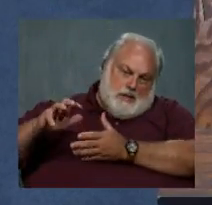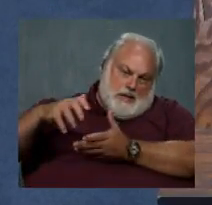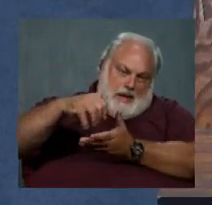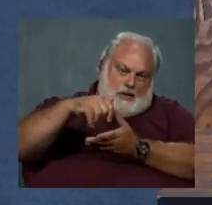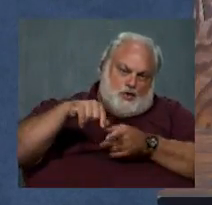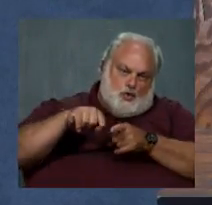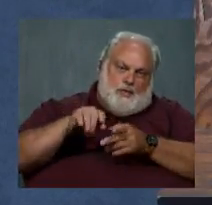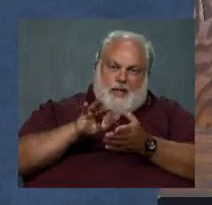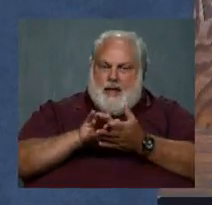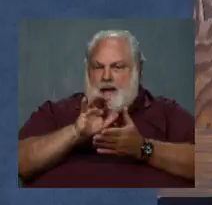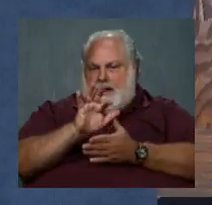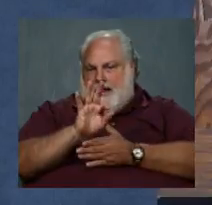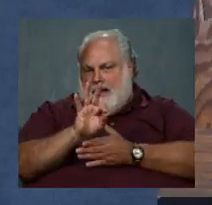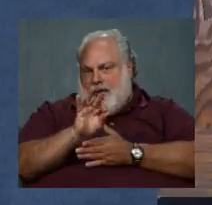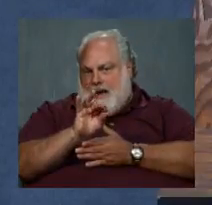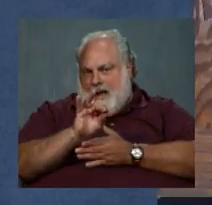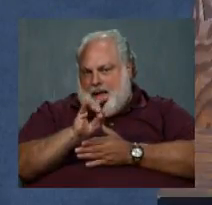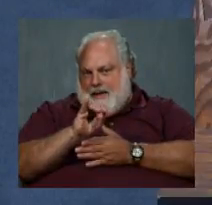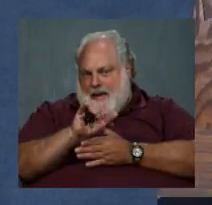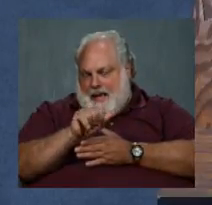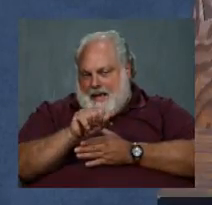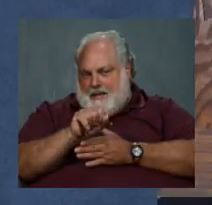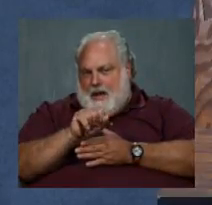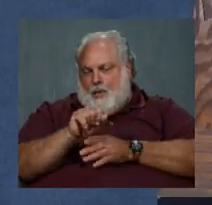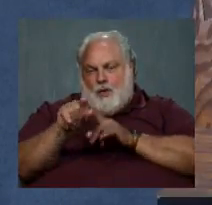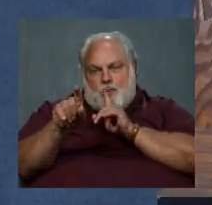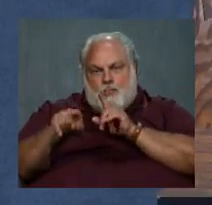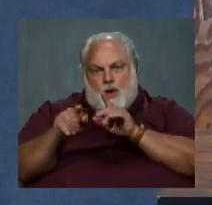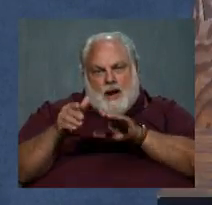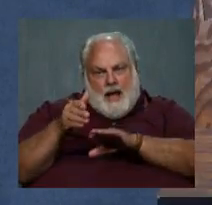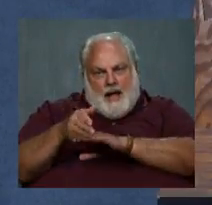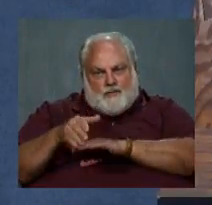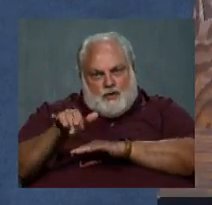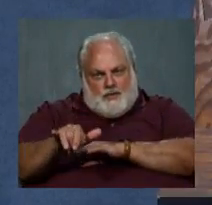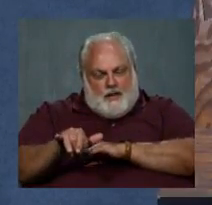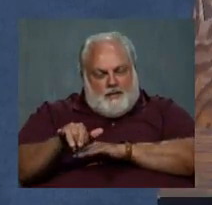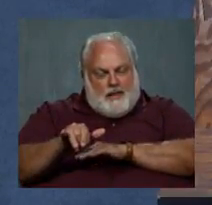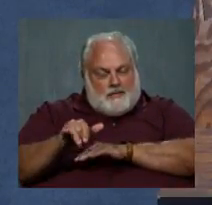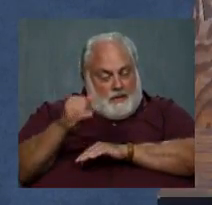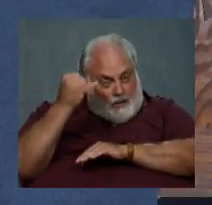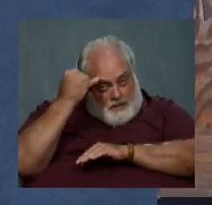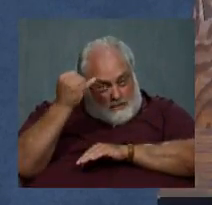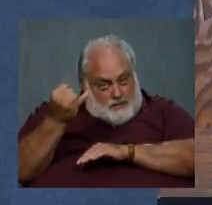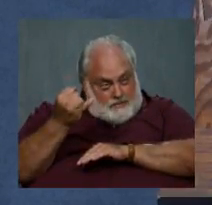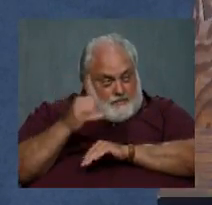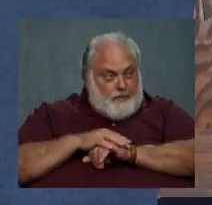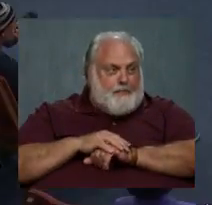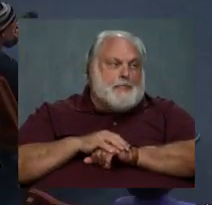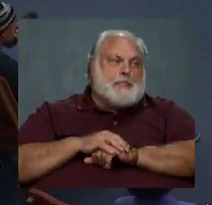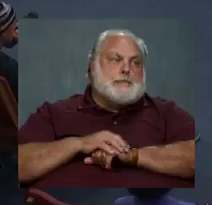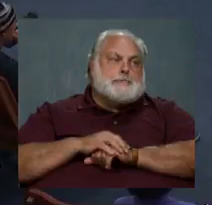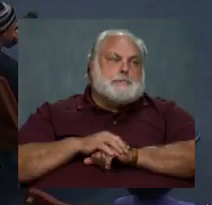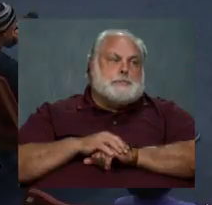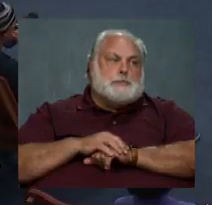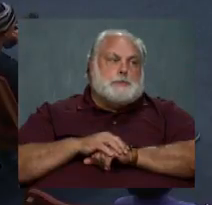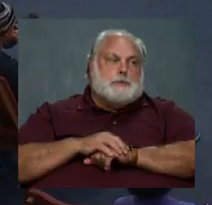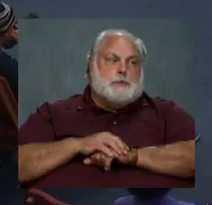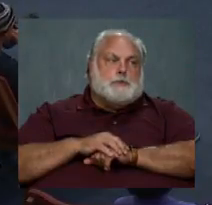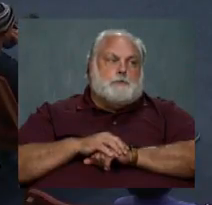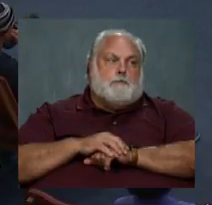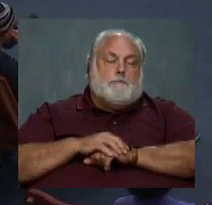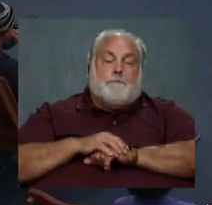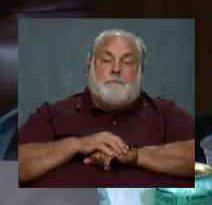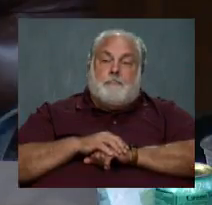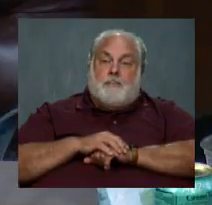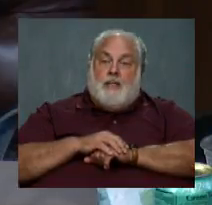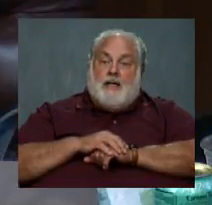90-day period, and then report back to y'all after that. Is the theory? Is that correct? Okay. Well, Jordan, this is less for you,